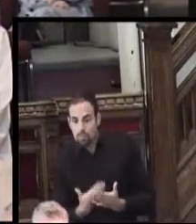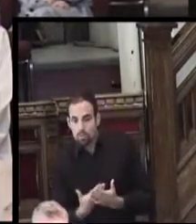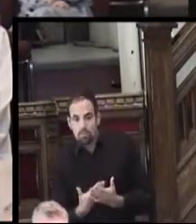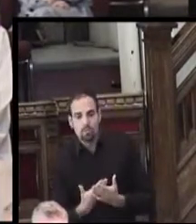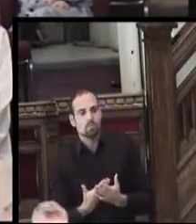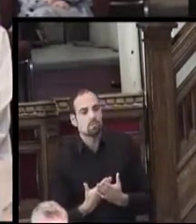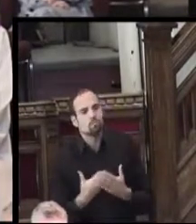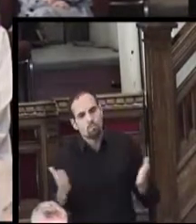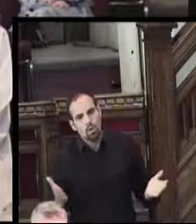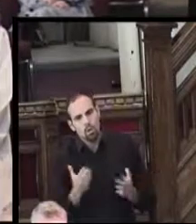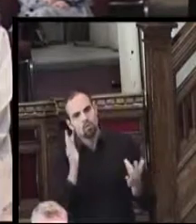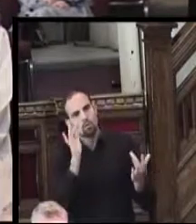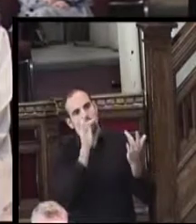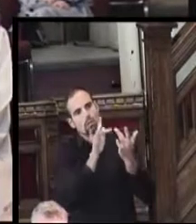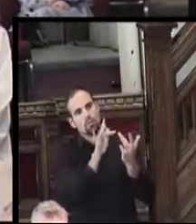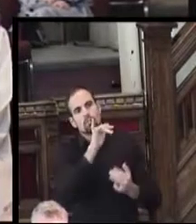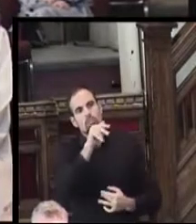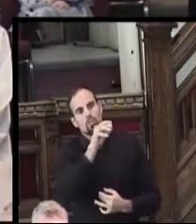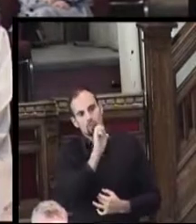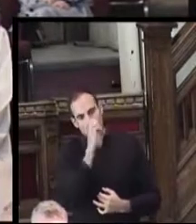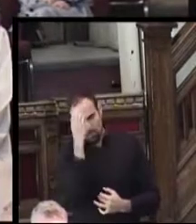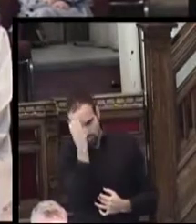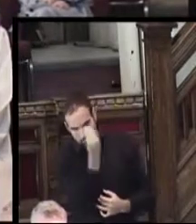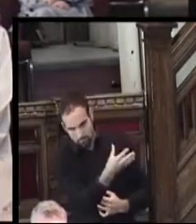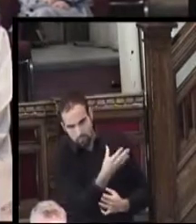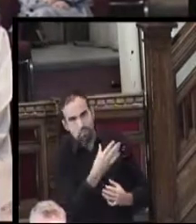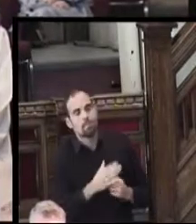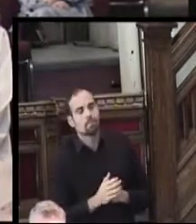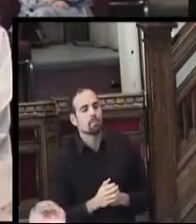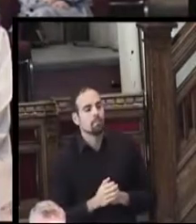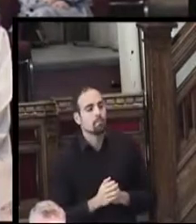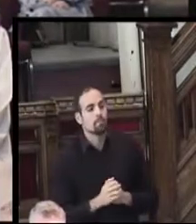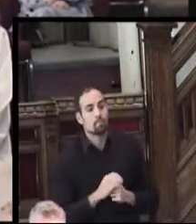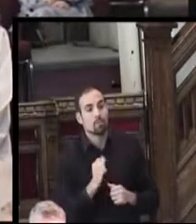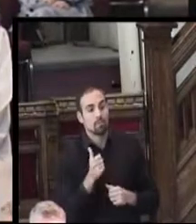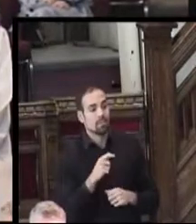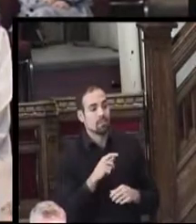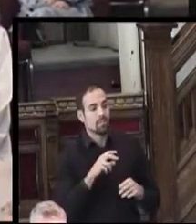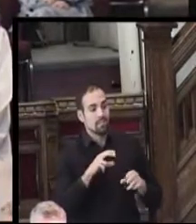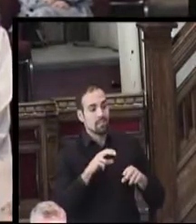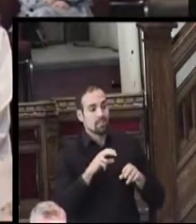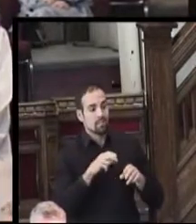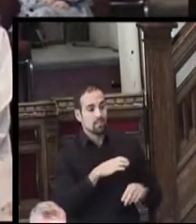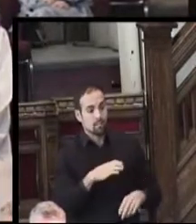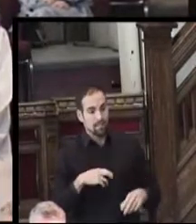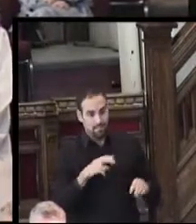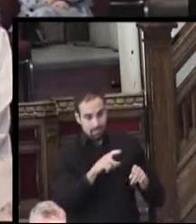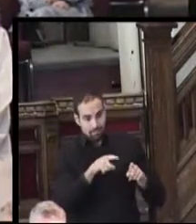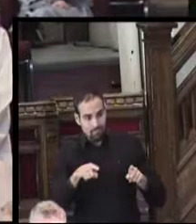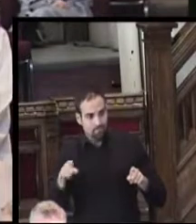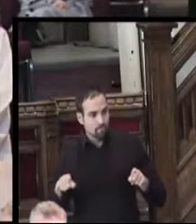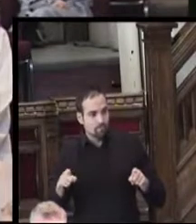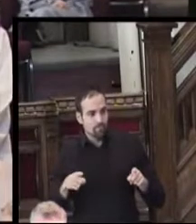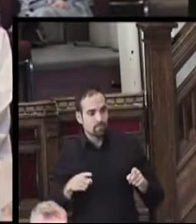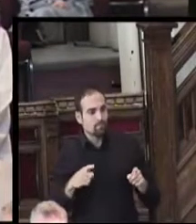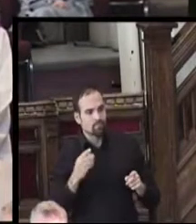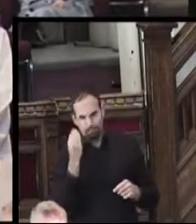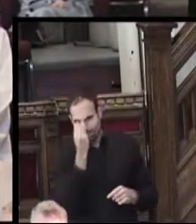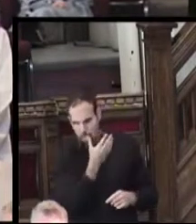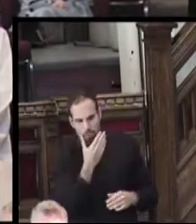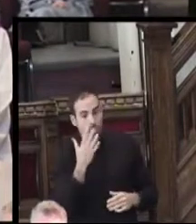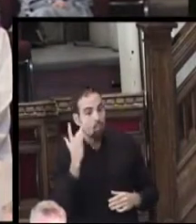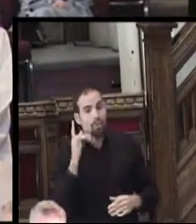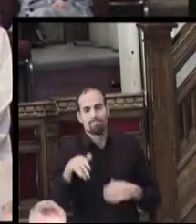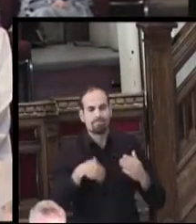contact Joe or any of the members of Bruce's committee so that when he is finished, he will be the best possible clergy